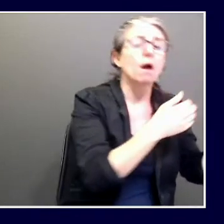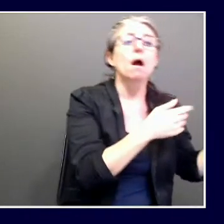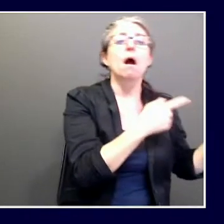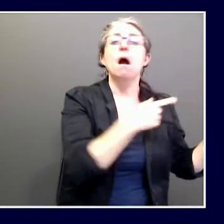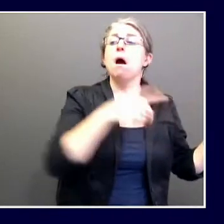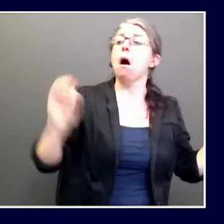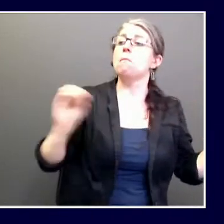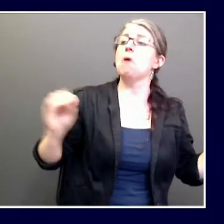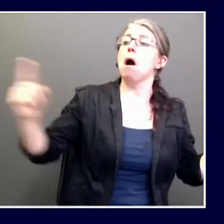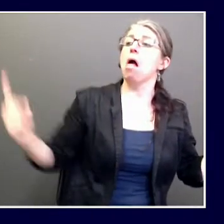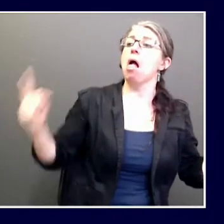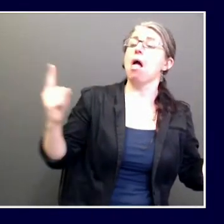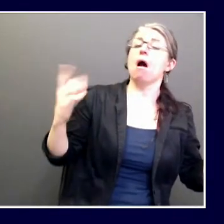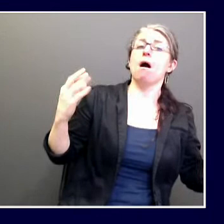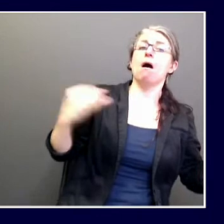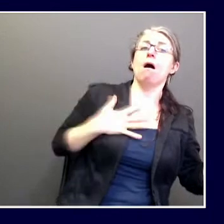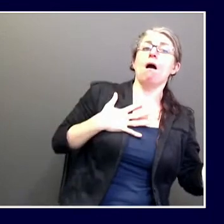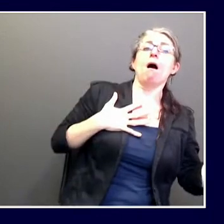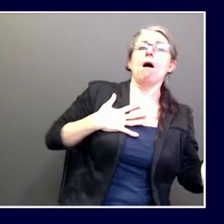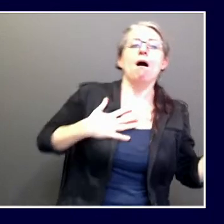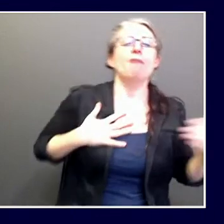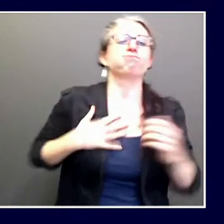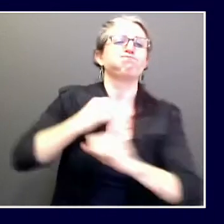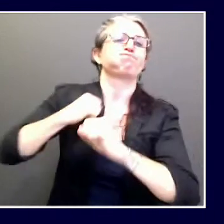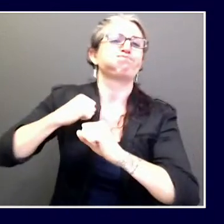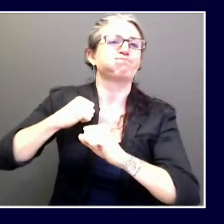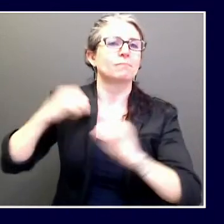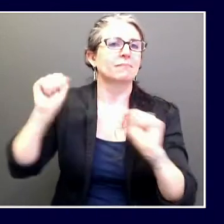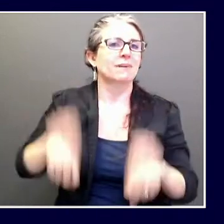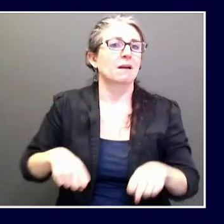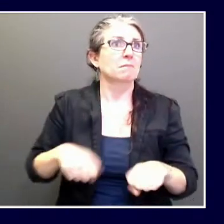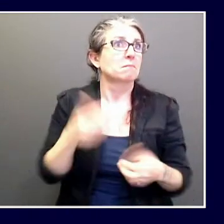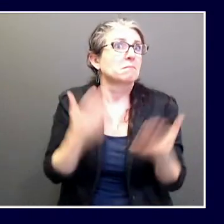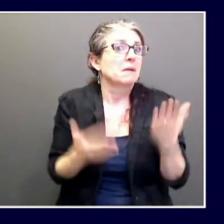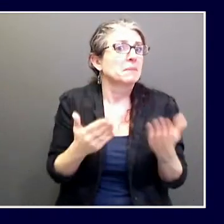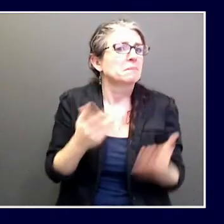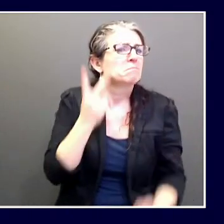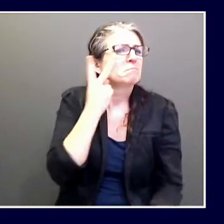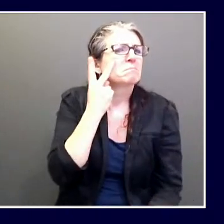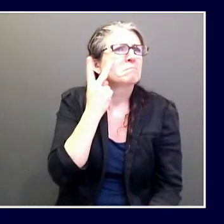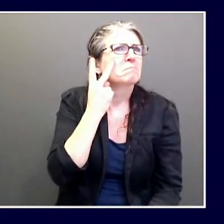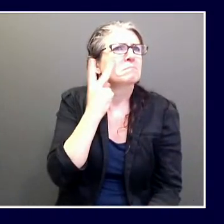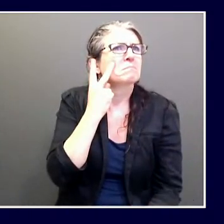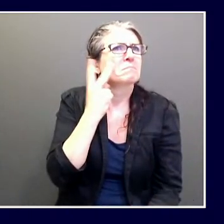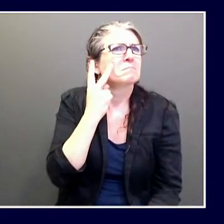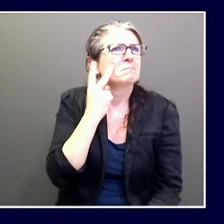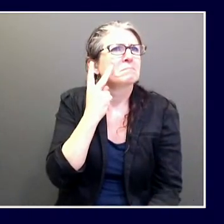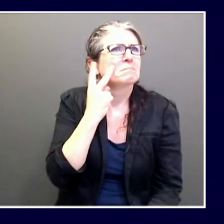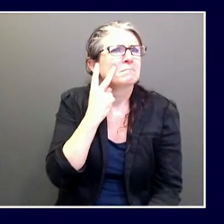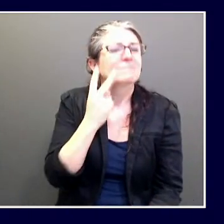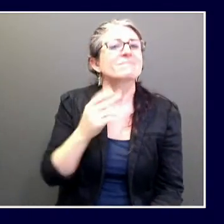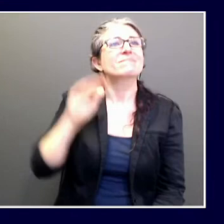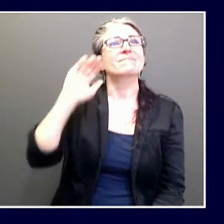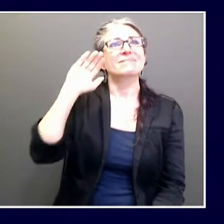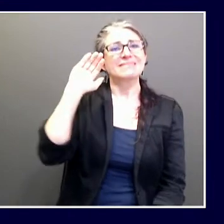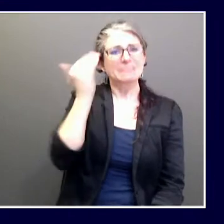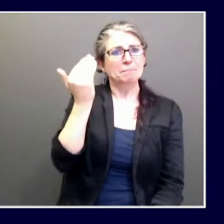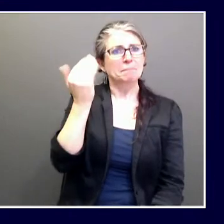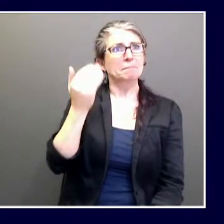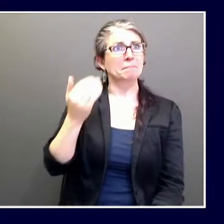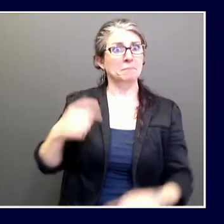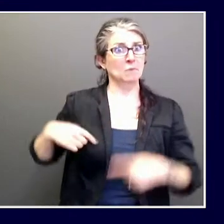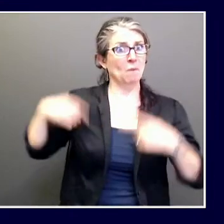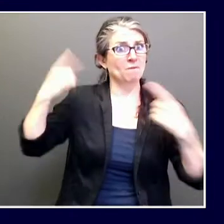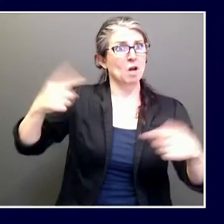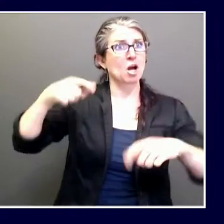speak just in the past couple of days have suggested that our body's immune system is so remarkably